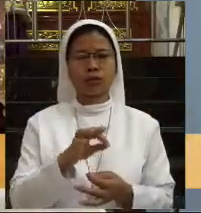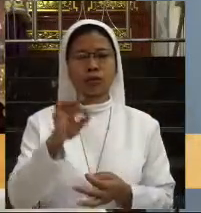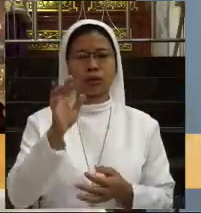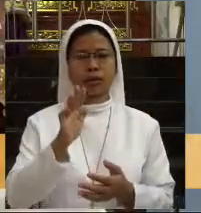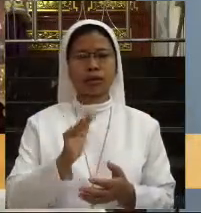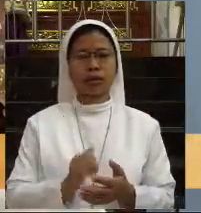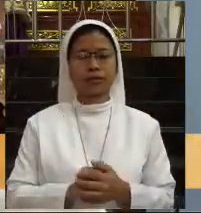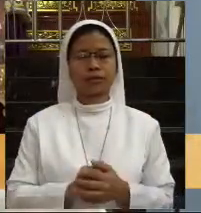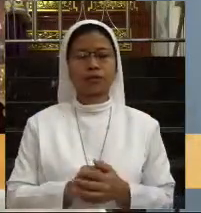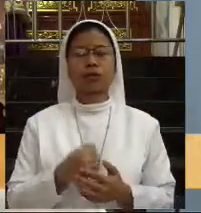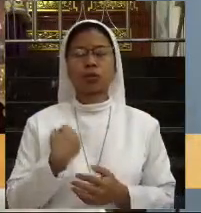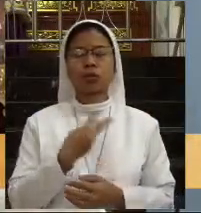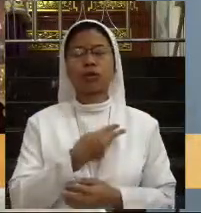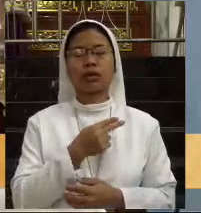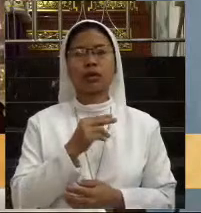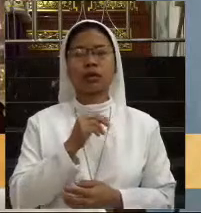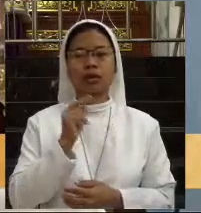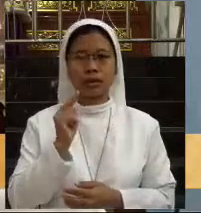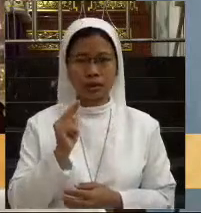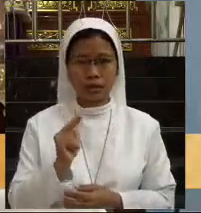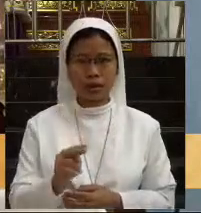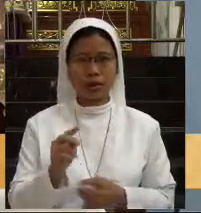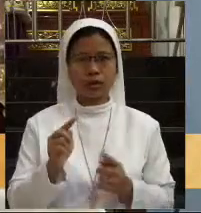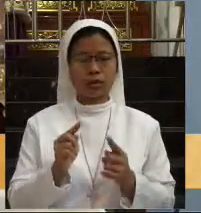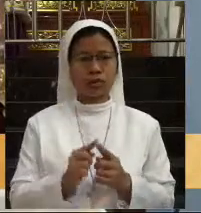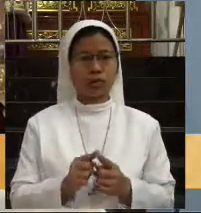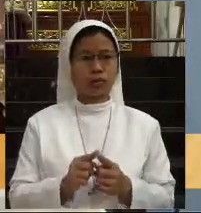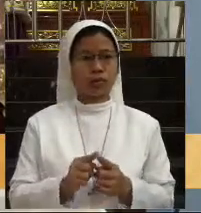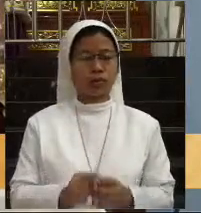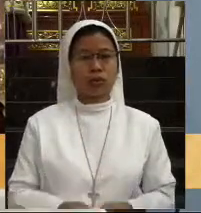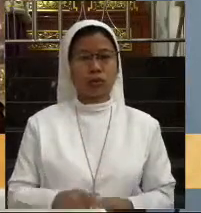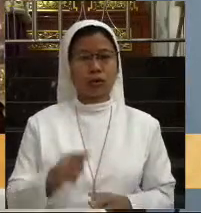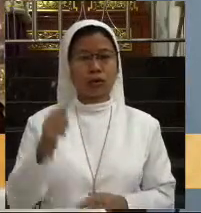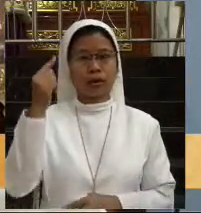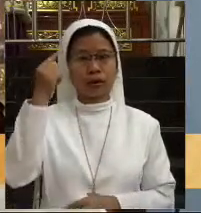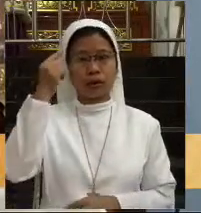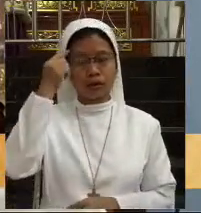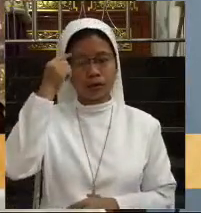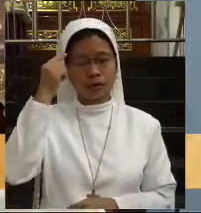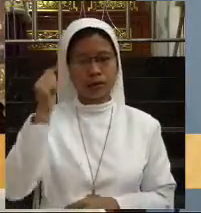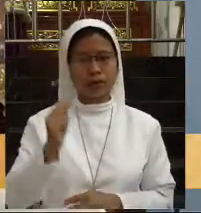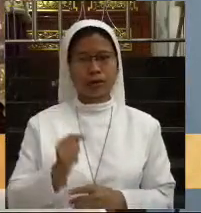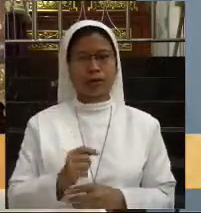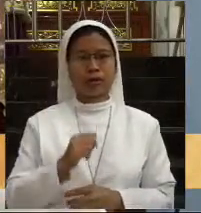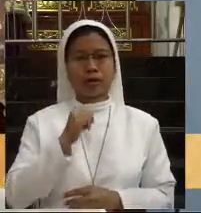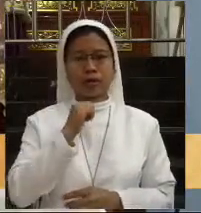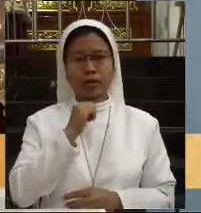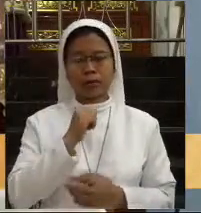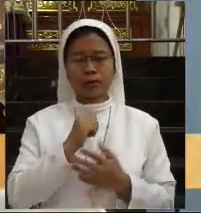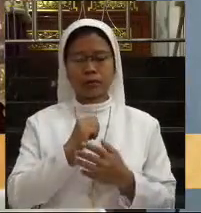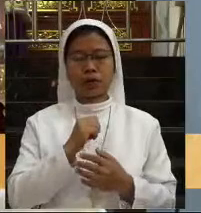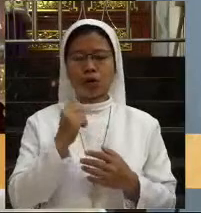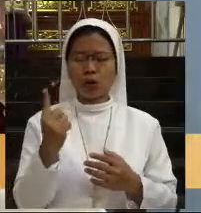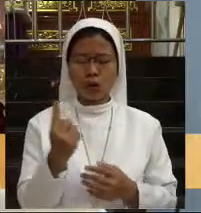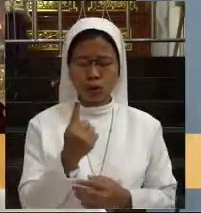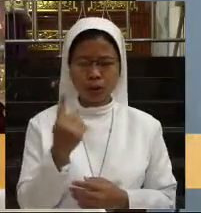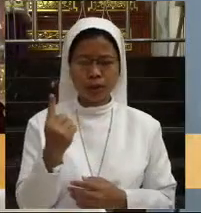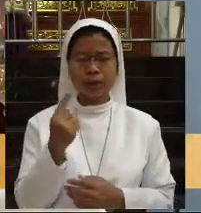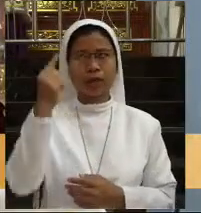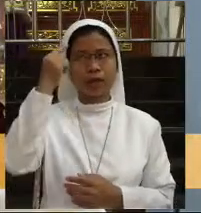We should not be concerned, Lord, shall I go or shall I stay? It's up to the